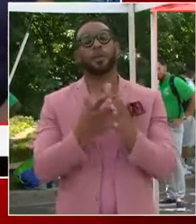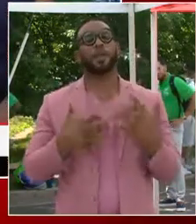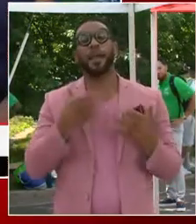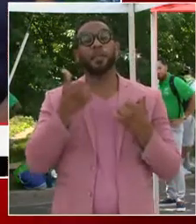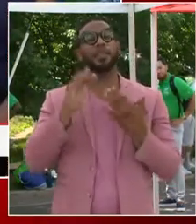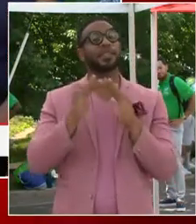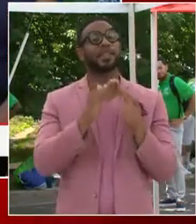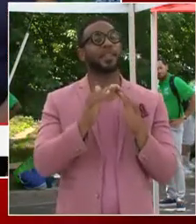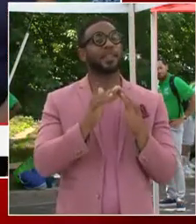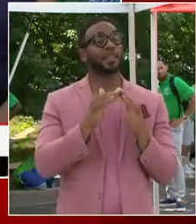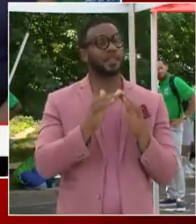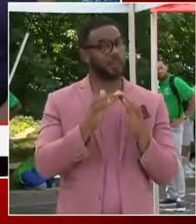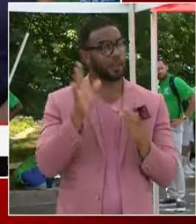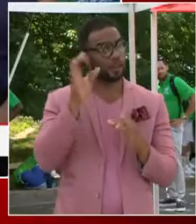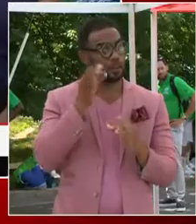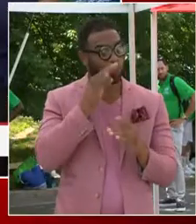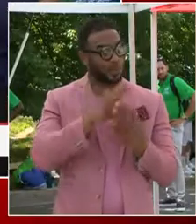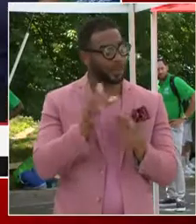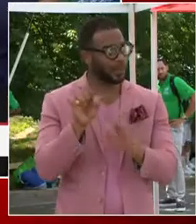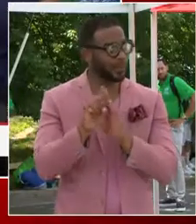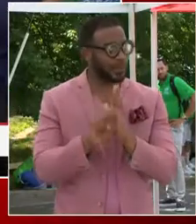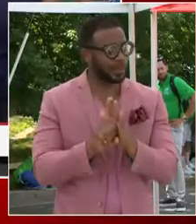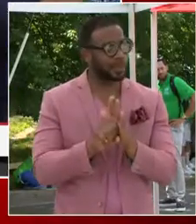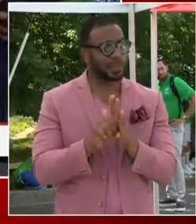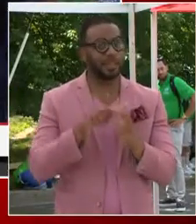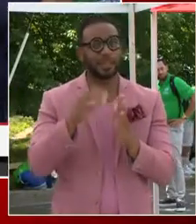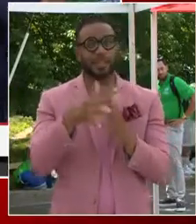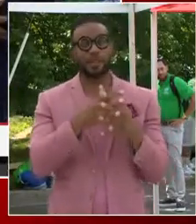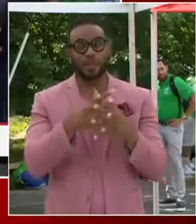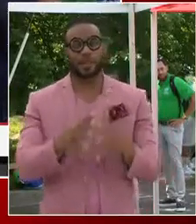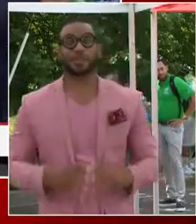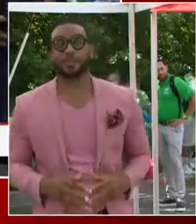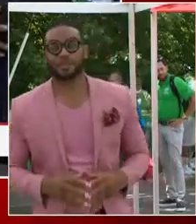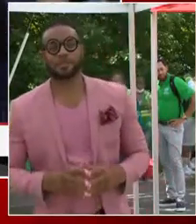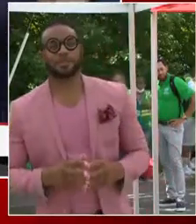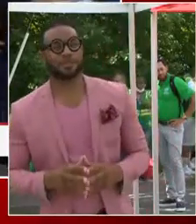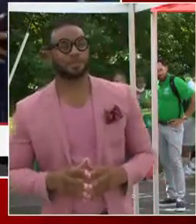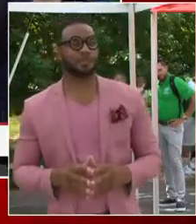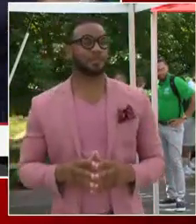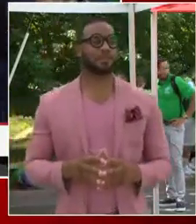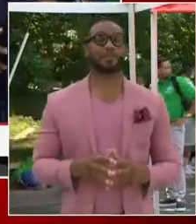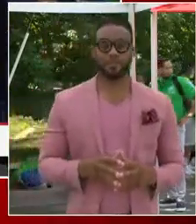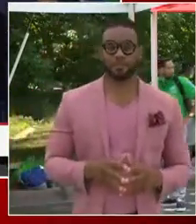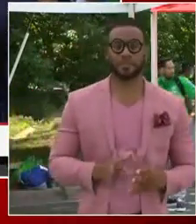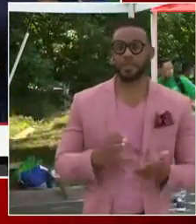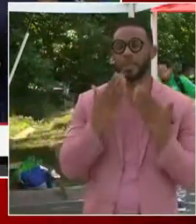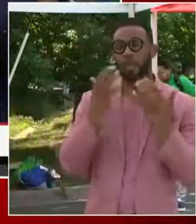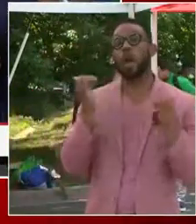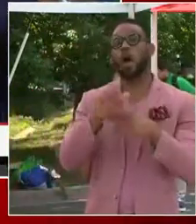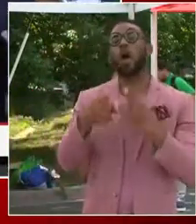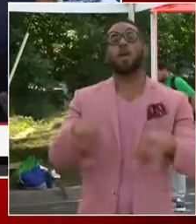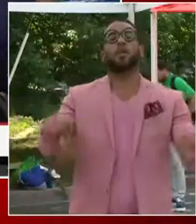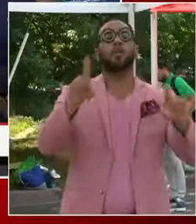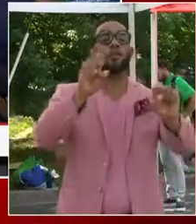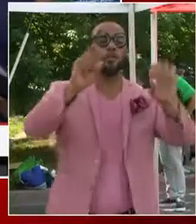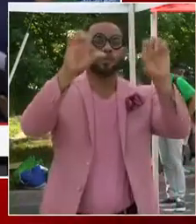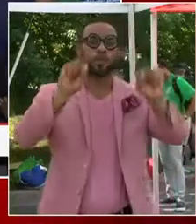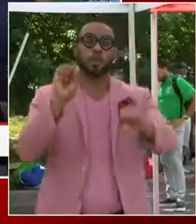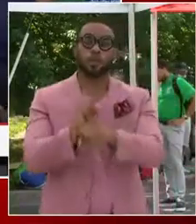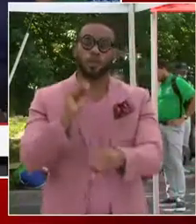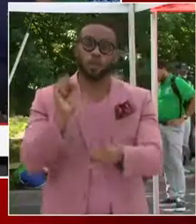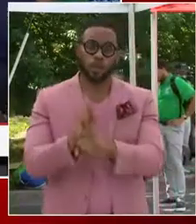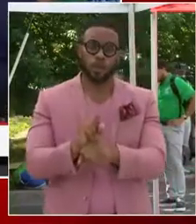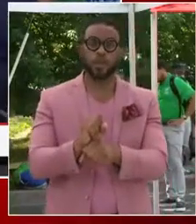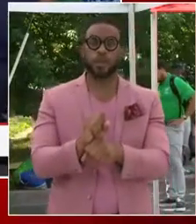healthiest city, or soon to be state, in America. So again, just thank all of you for your tremendous work,